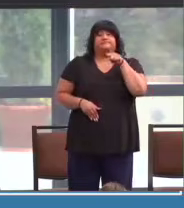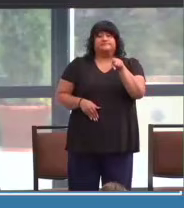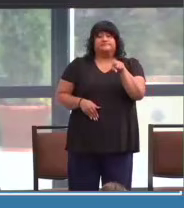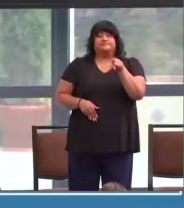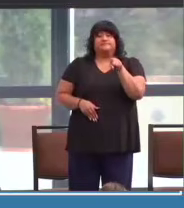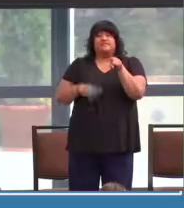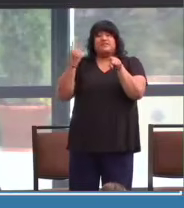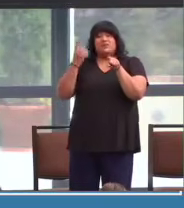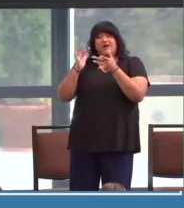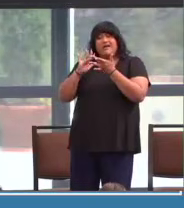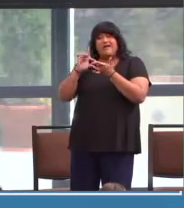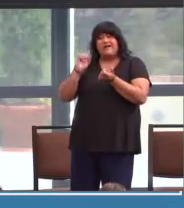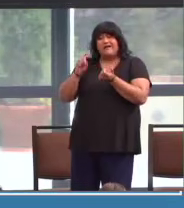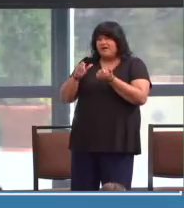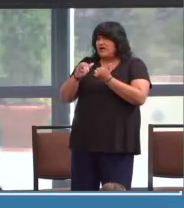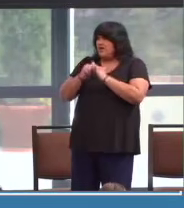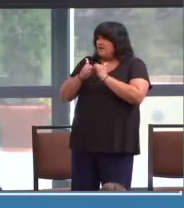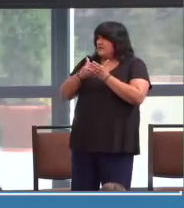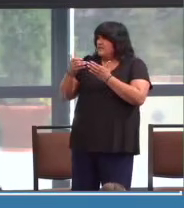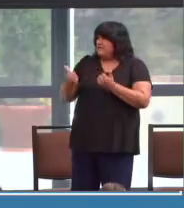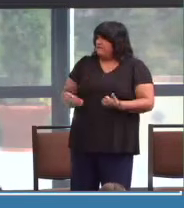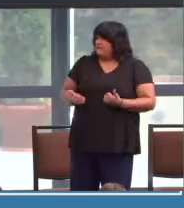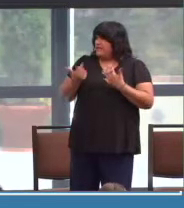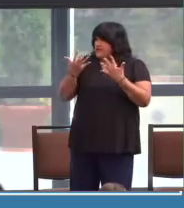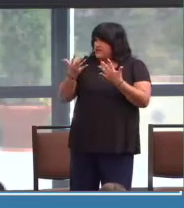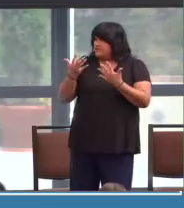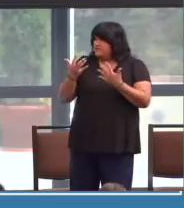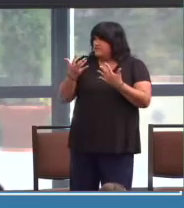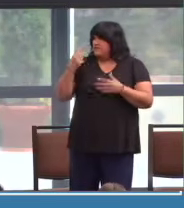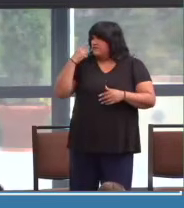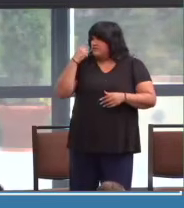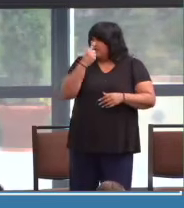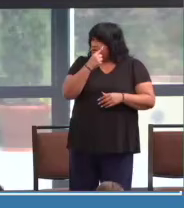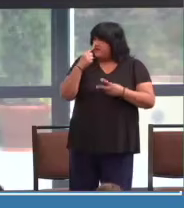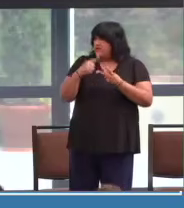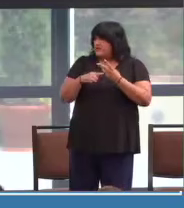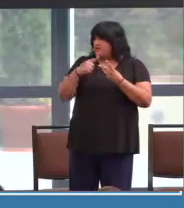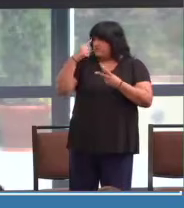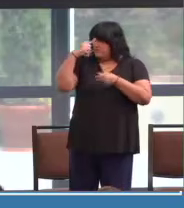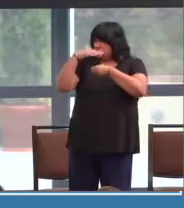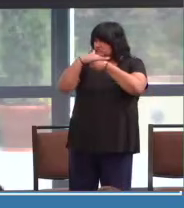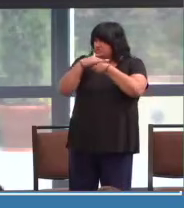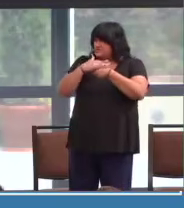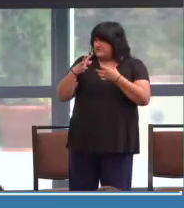Someone online asks, how common are flares or bright foci or lesions in the brain seen on MRIs caused